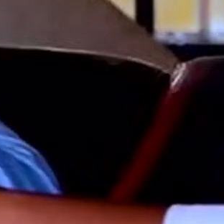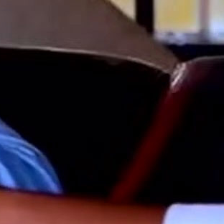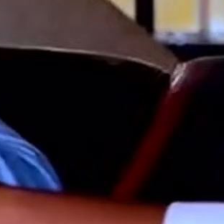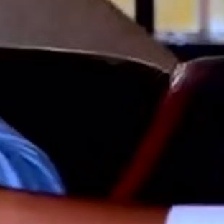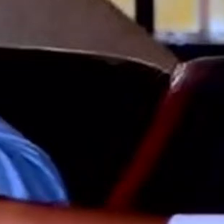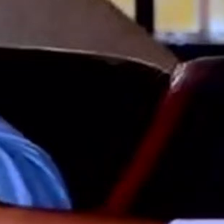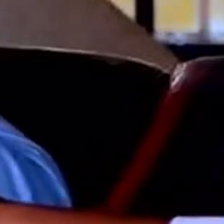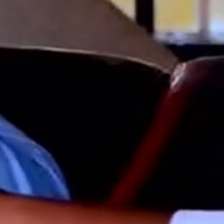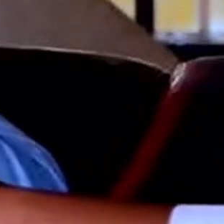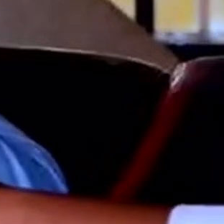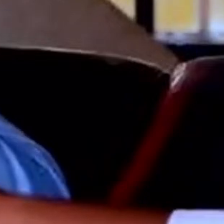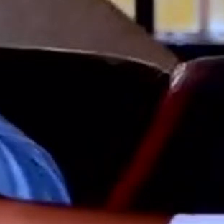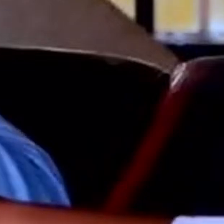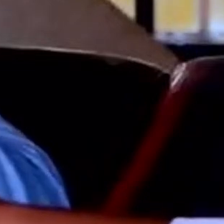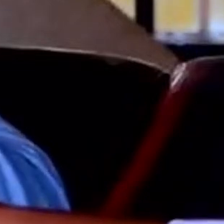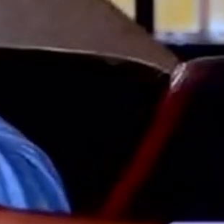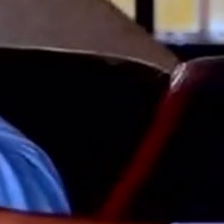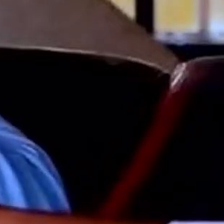from government. So